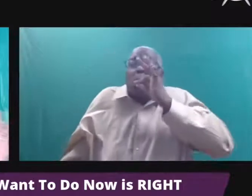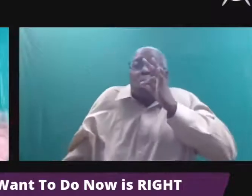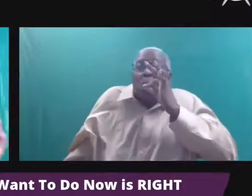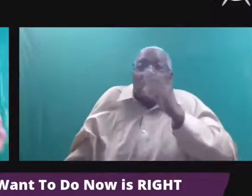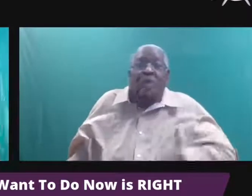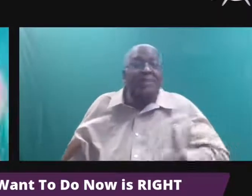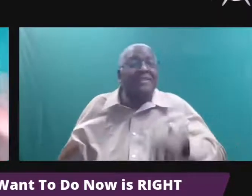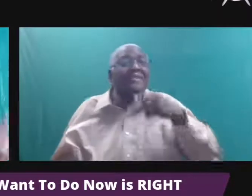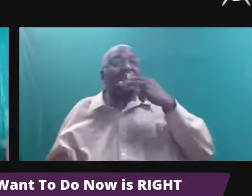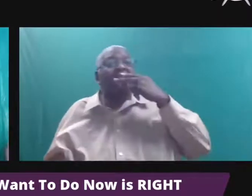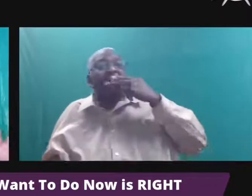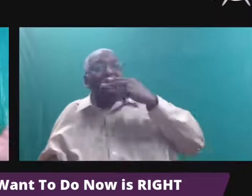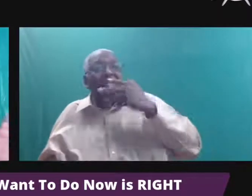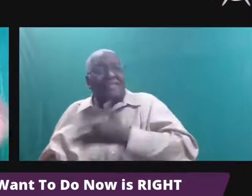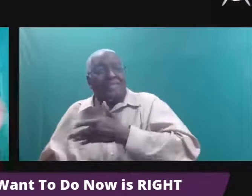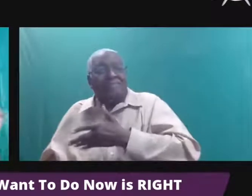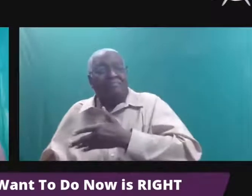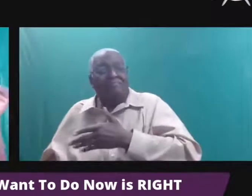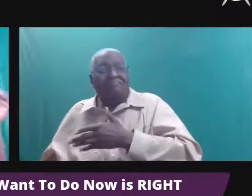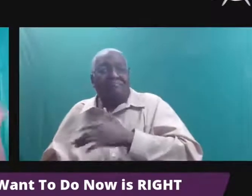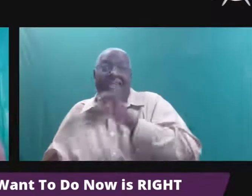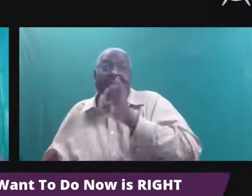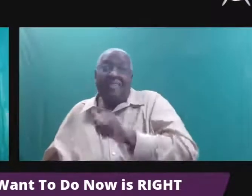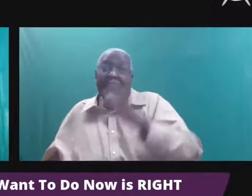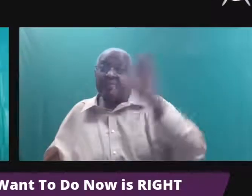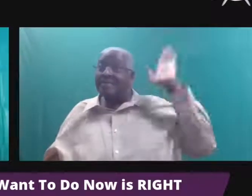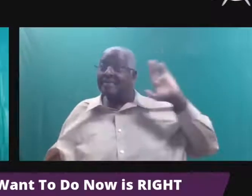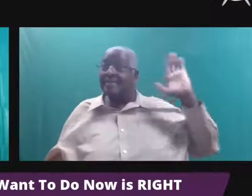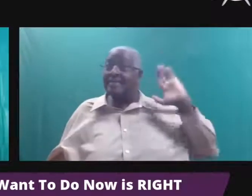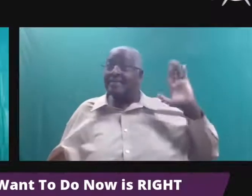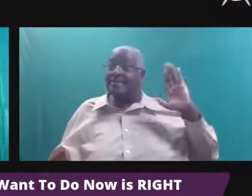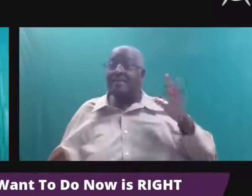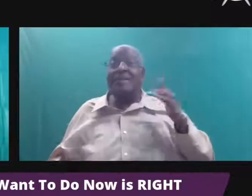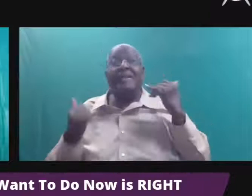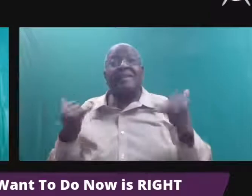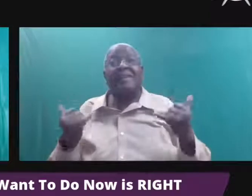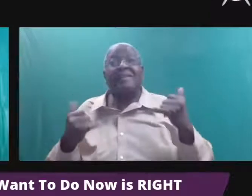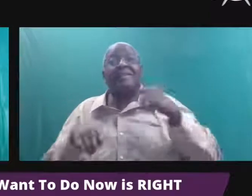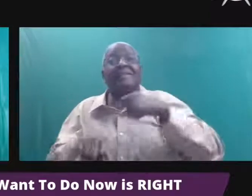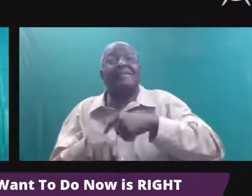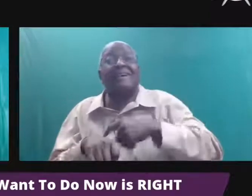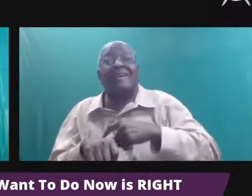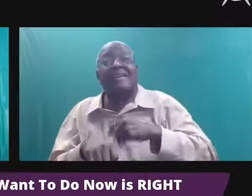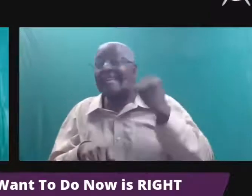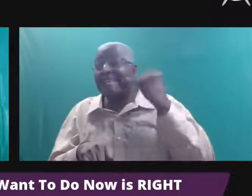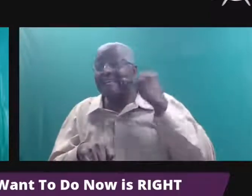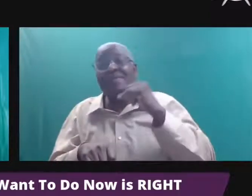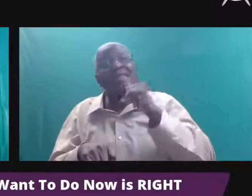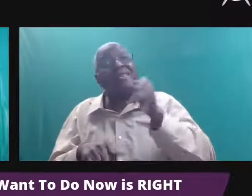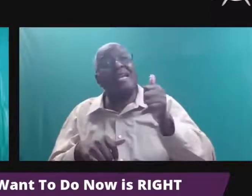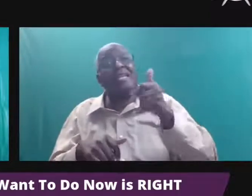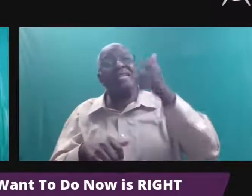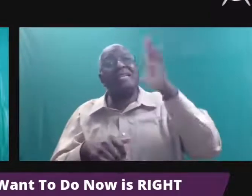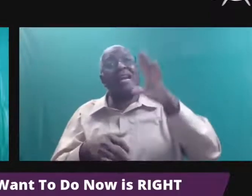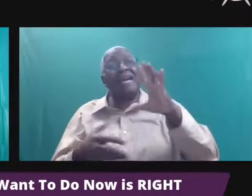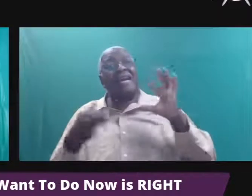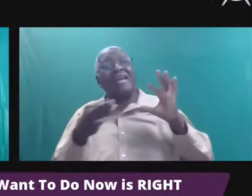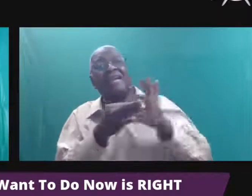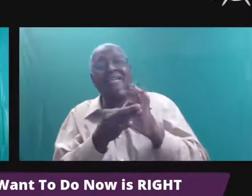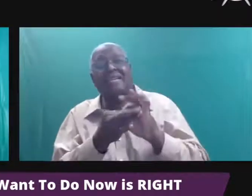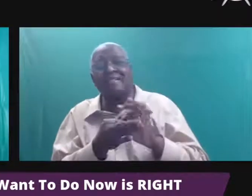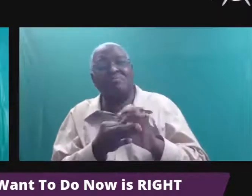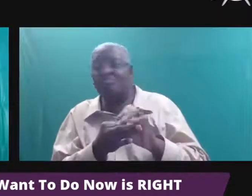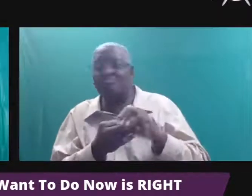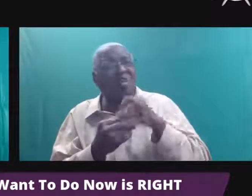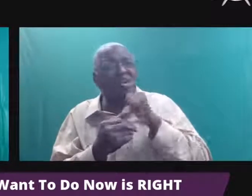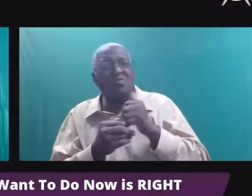cigarettes over here. But that was then. I am now in a season where if it ain't God related, don't come for me. I ain't